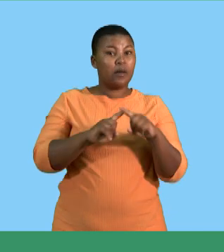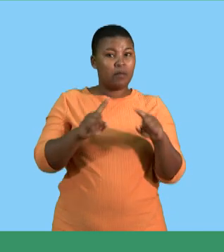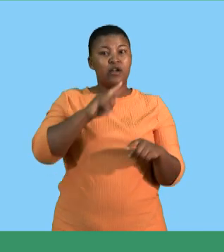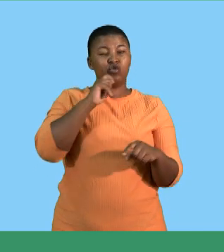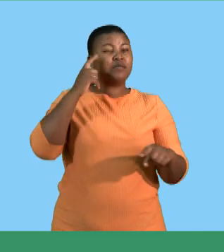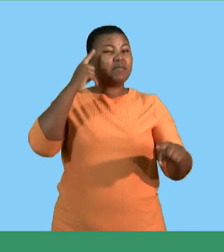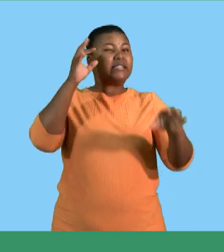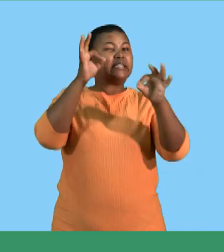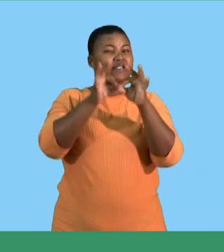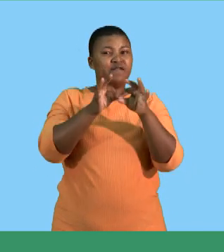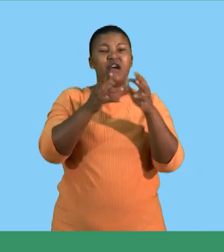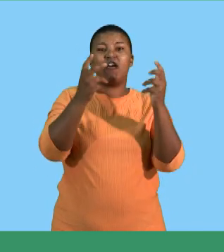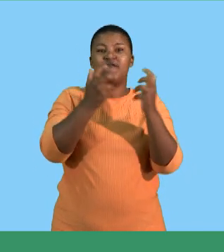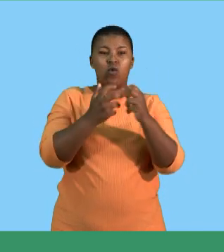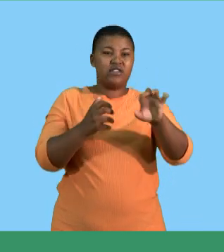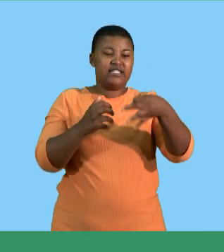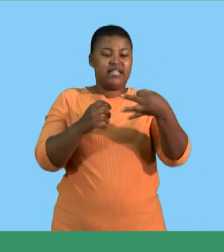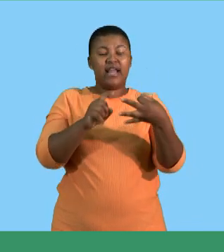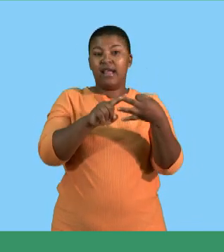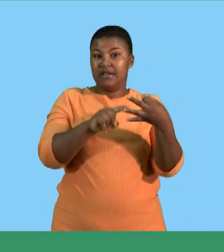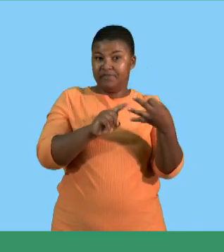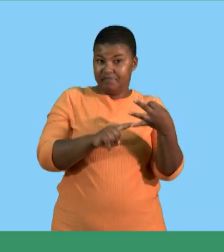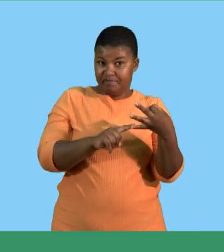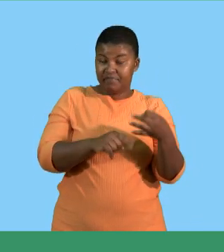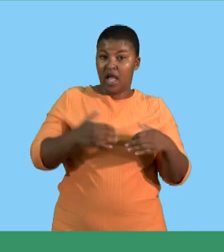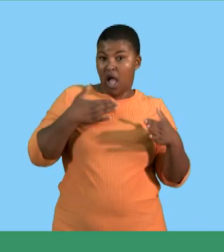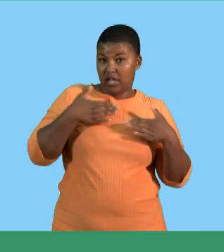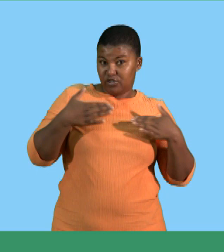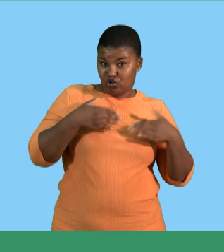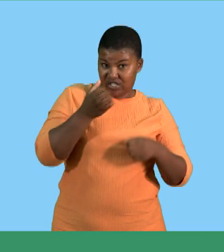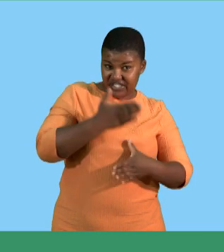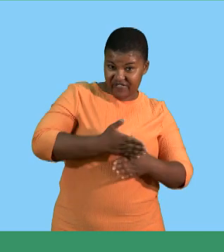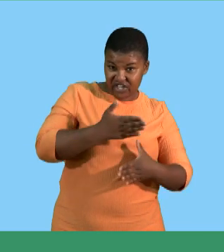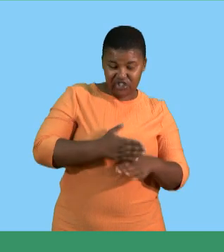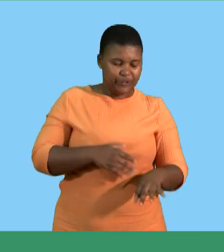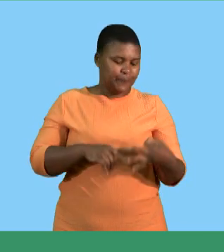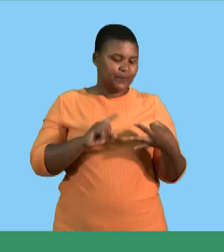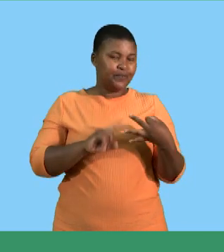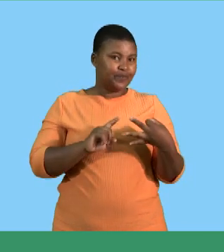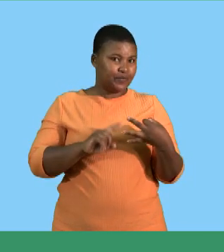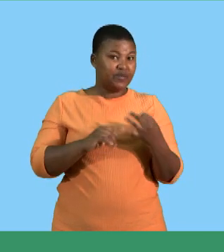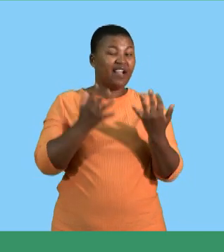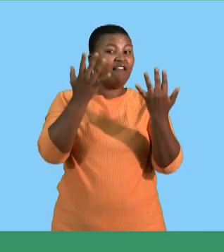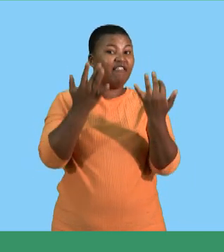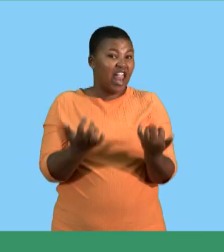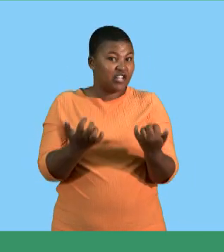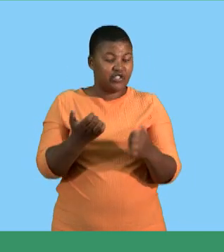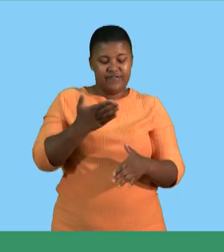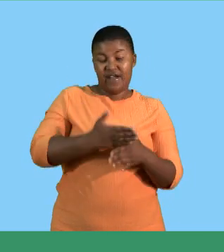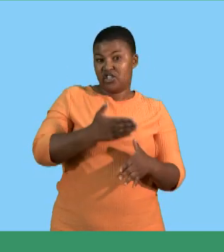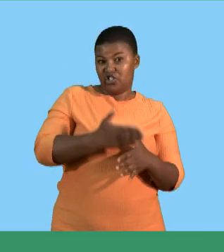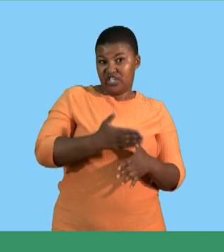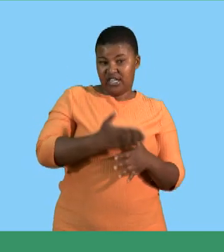specifically quality relating to these three business functions. We are going to focus on administration function, our